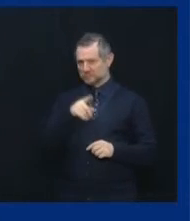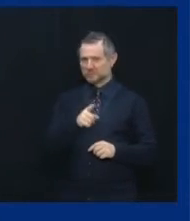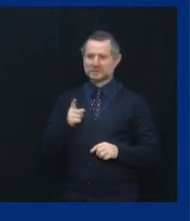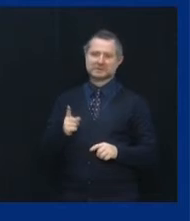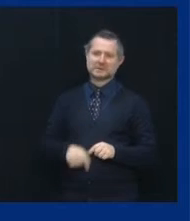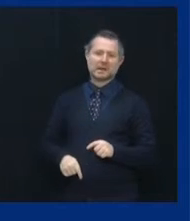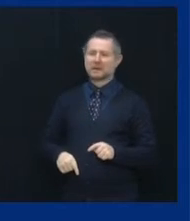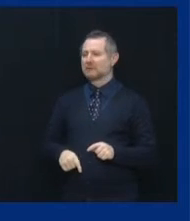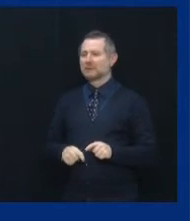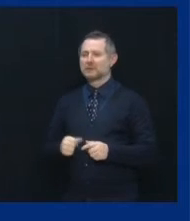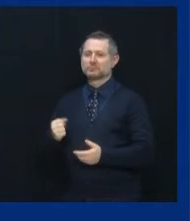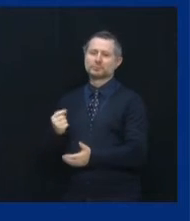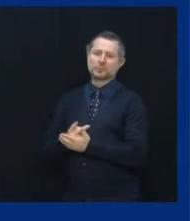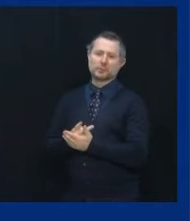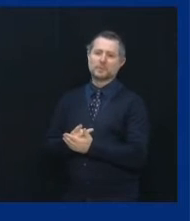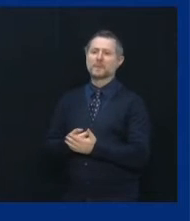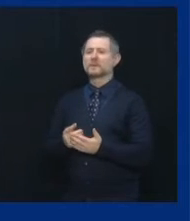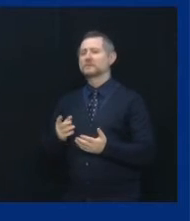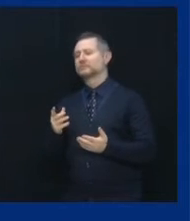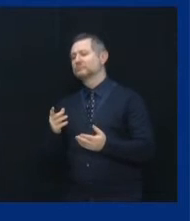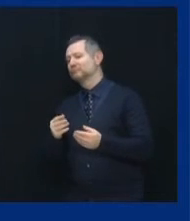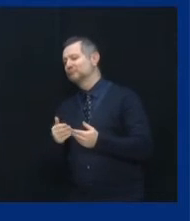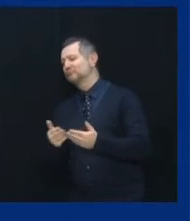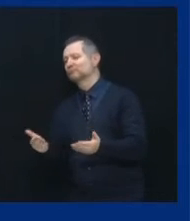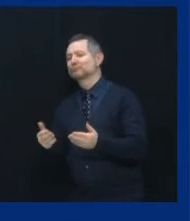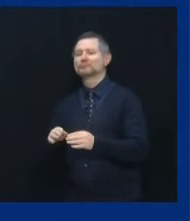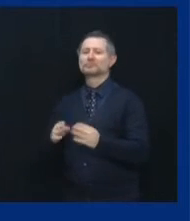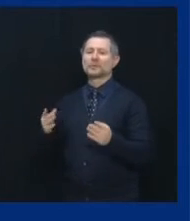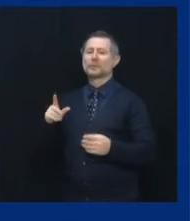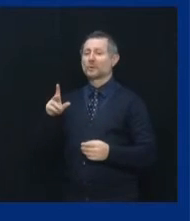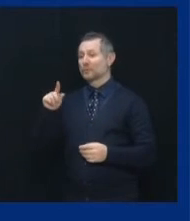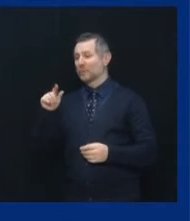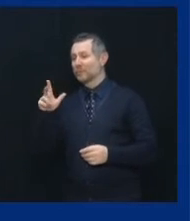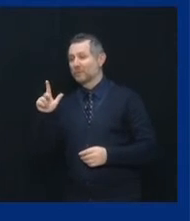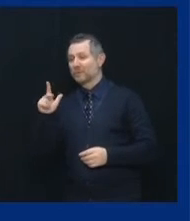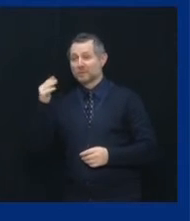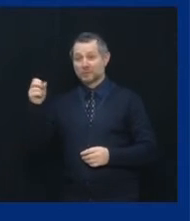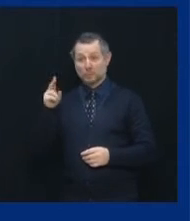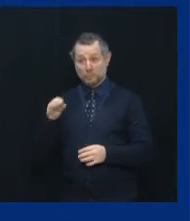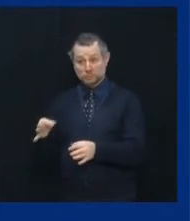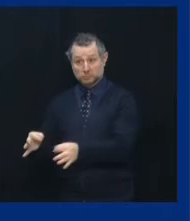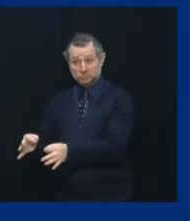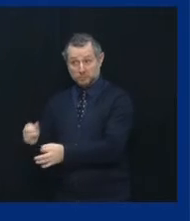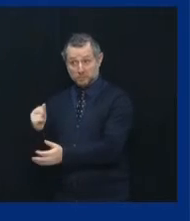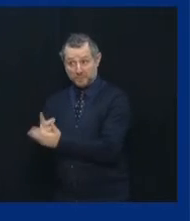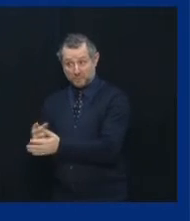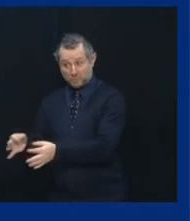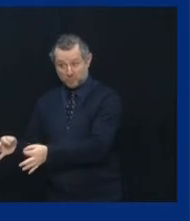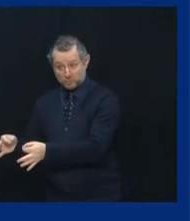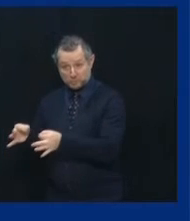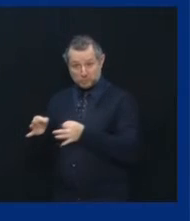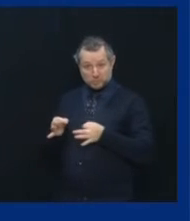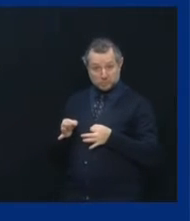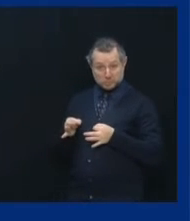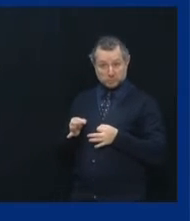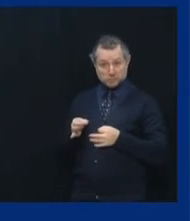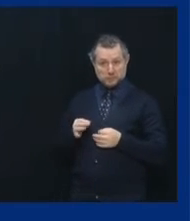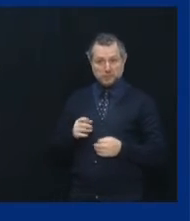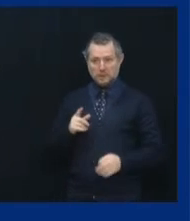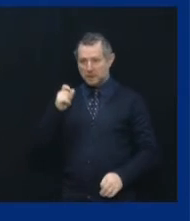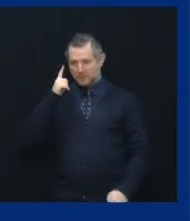been given, considering the revenue shortfalls, to opening those up prior to that? I haven't given it any